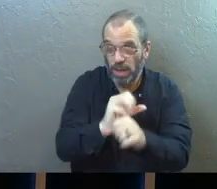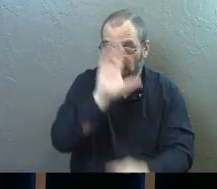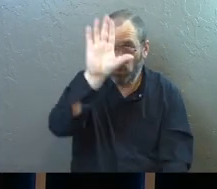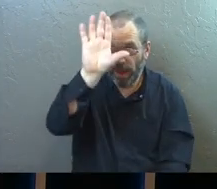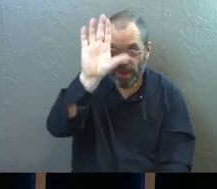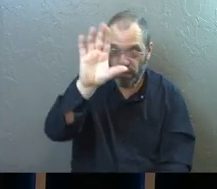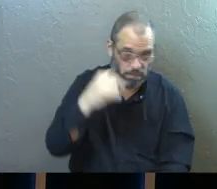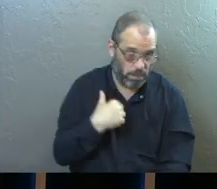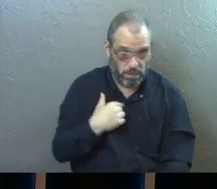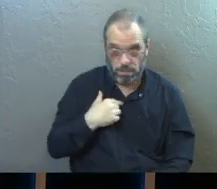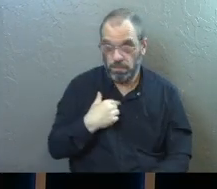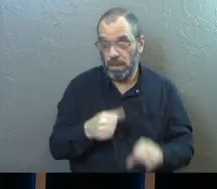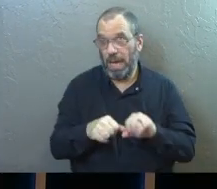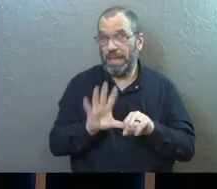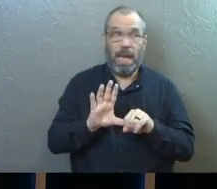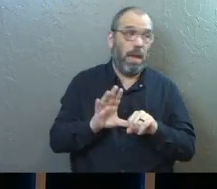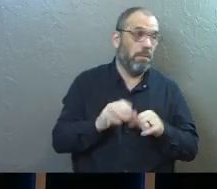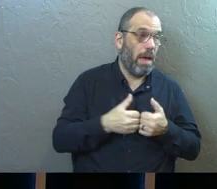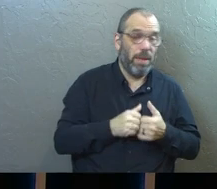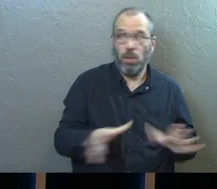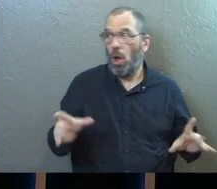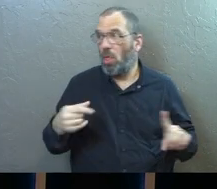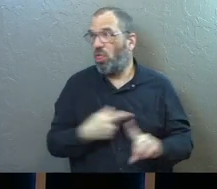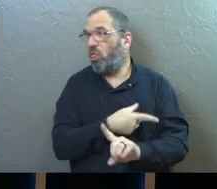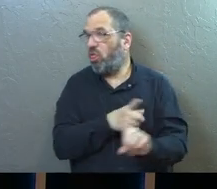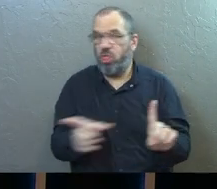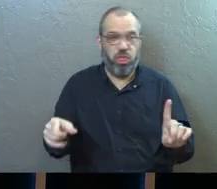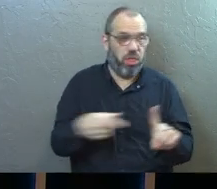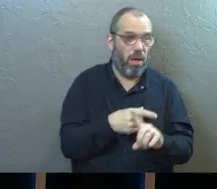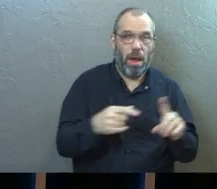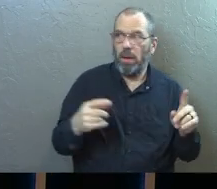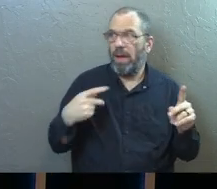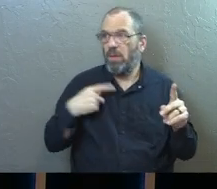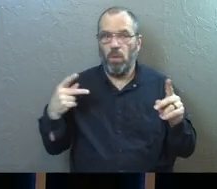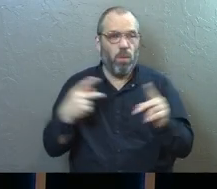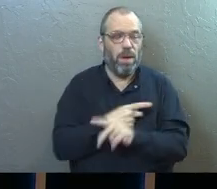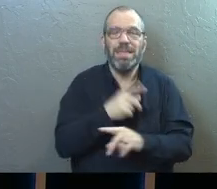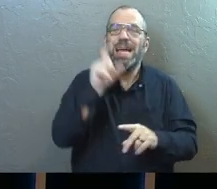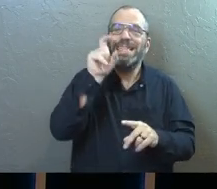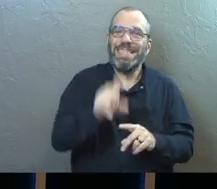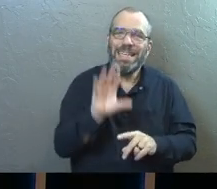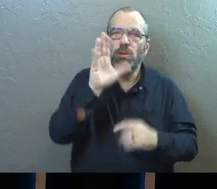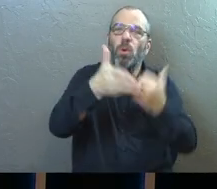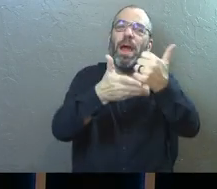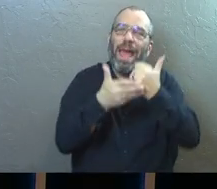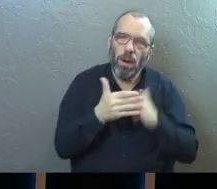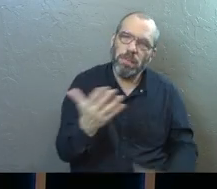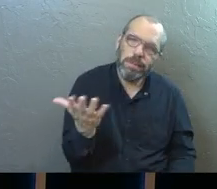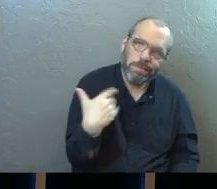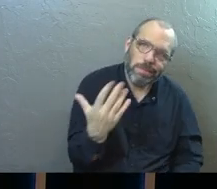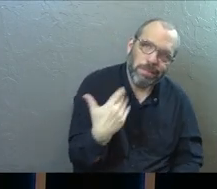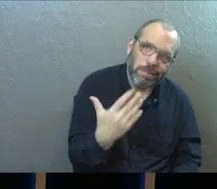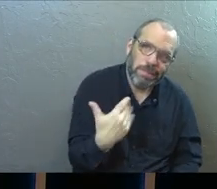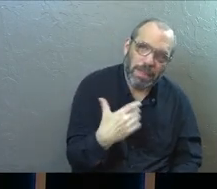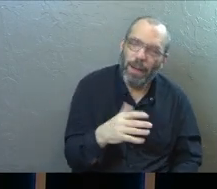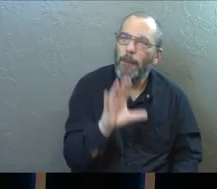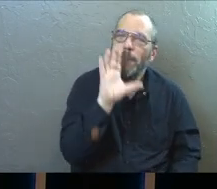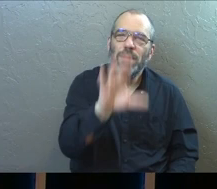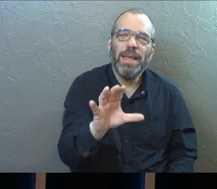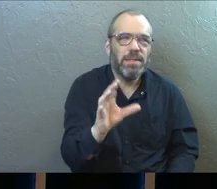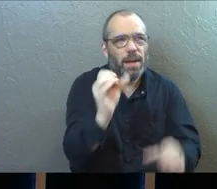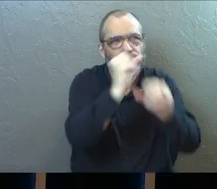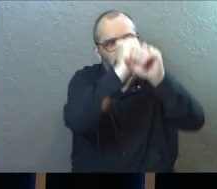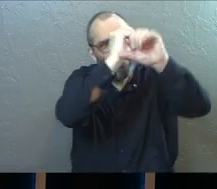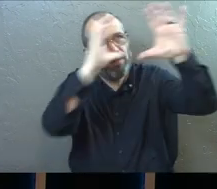and say, I can't do this without you. I'll get lost. I'll end up in more brokenness. God, I need your help. This is really a